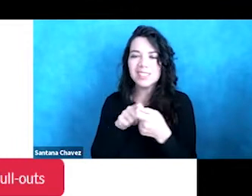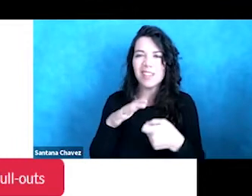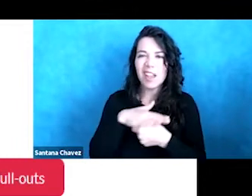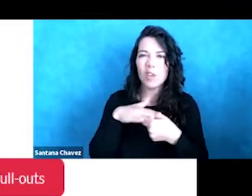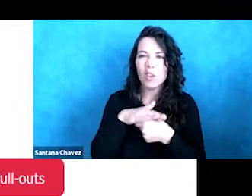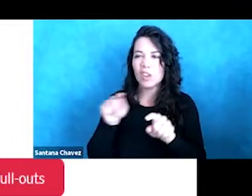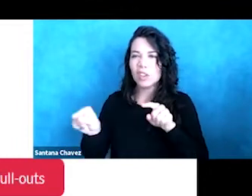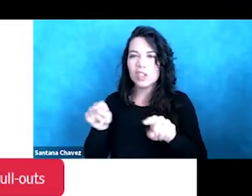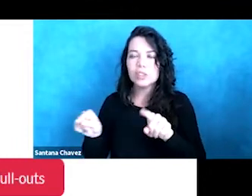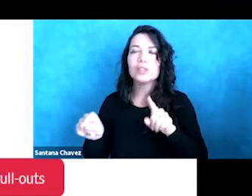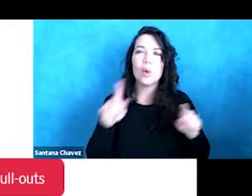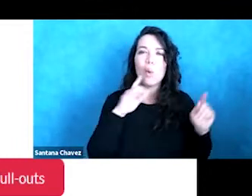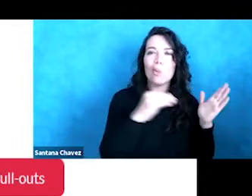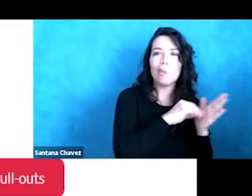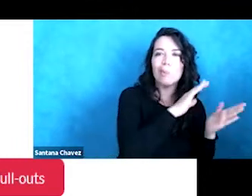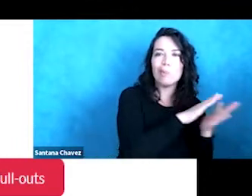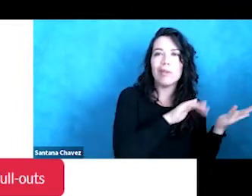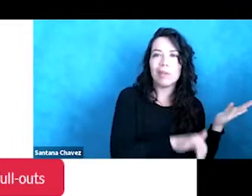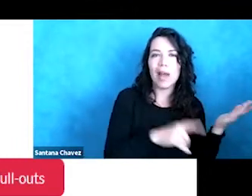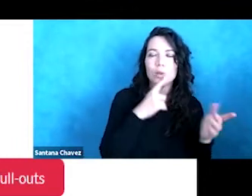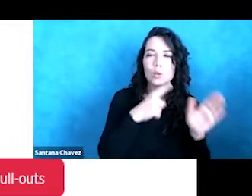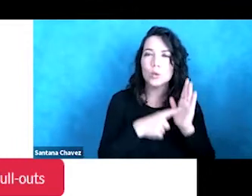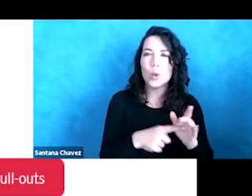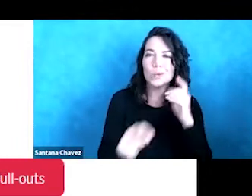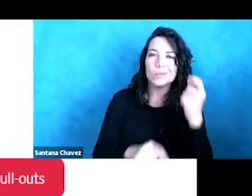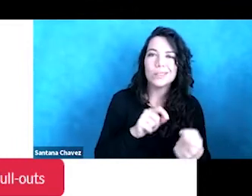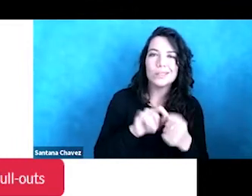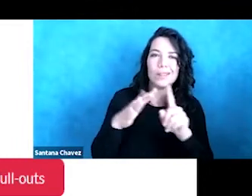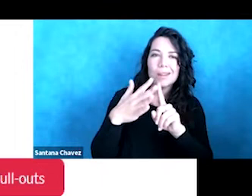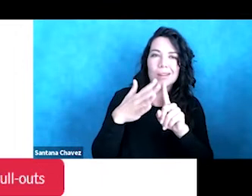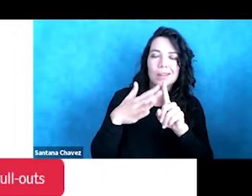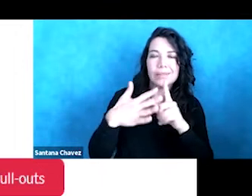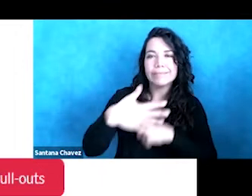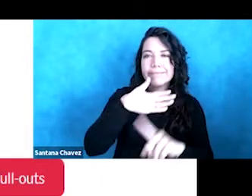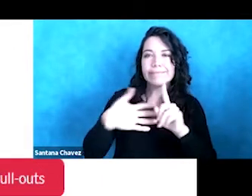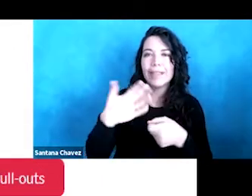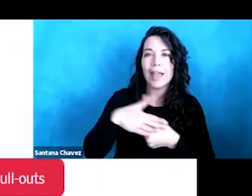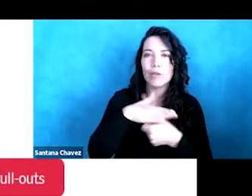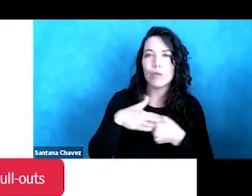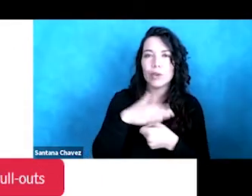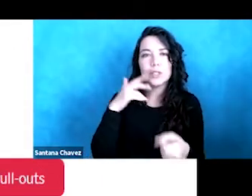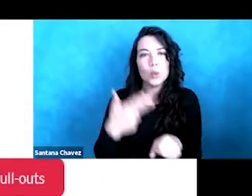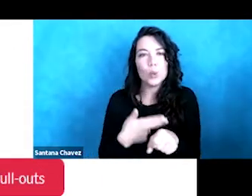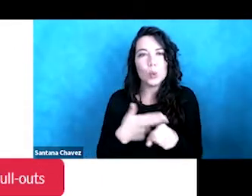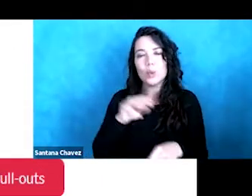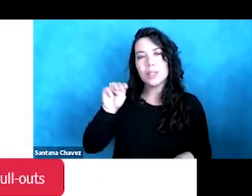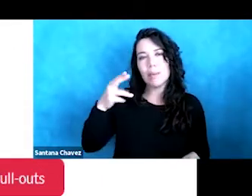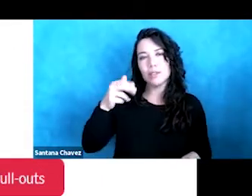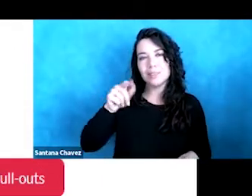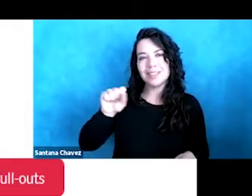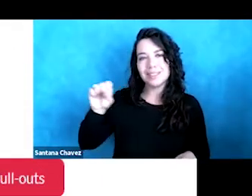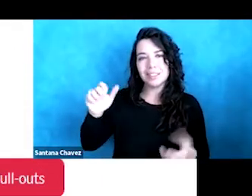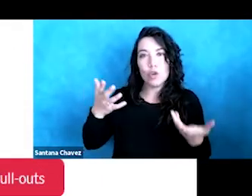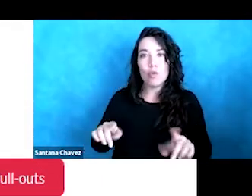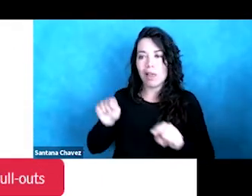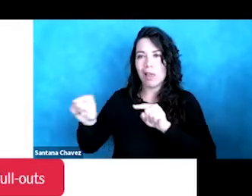some examples of programs that use MHPSS programming within their sector or their program.